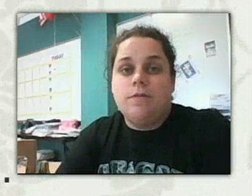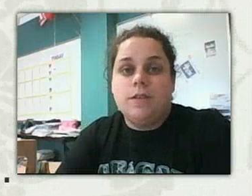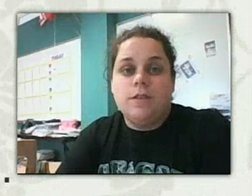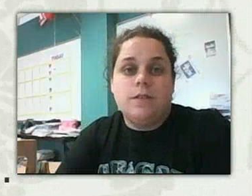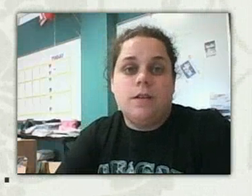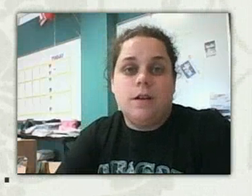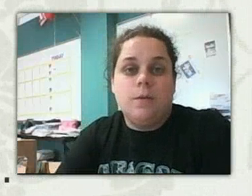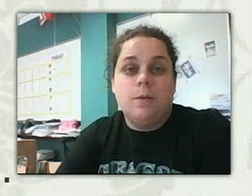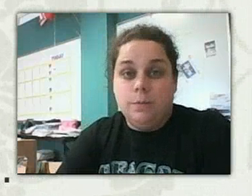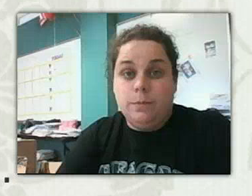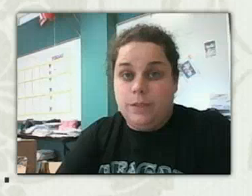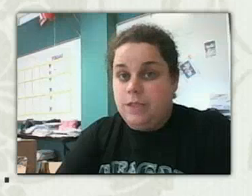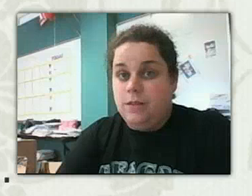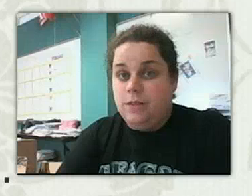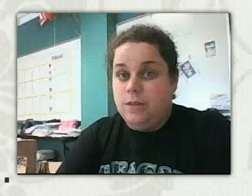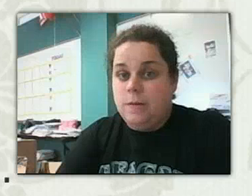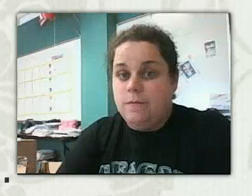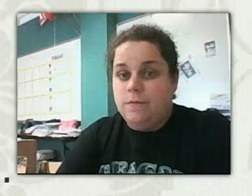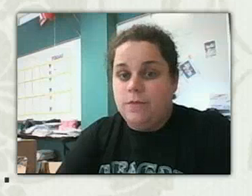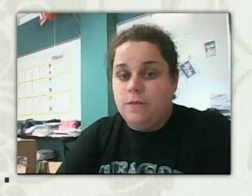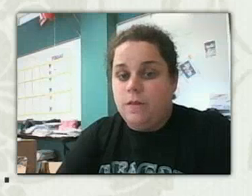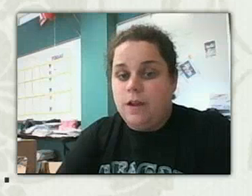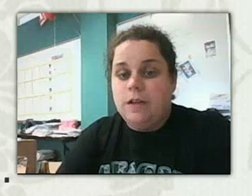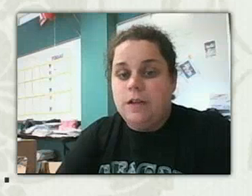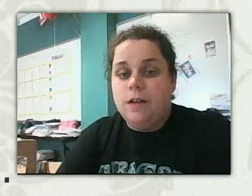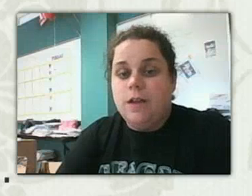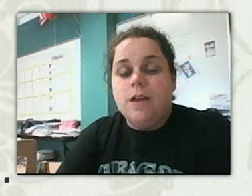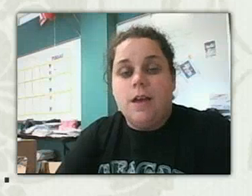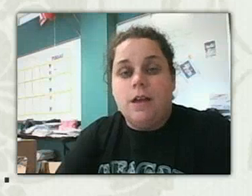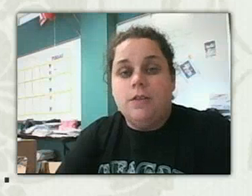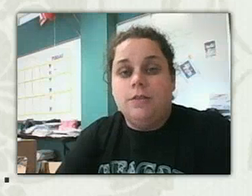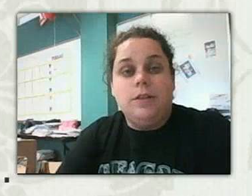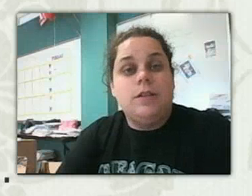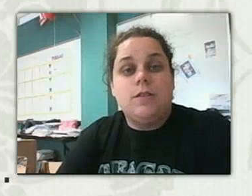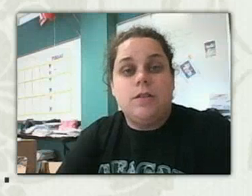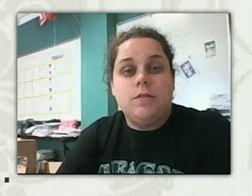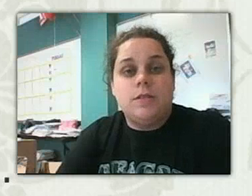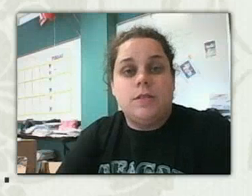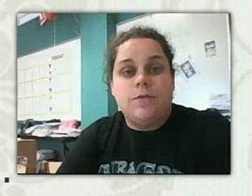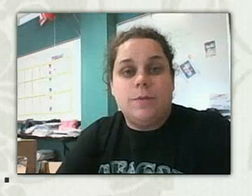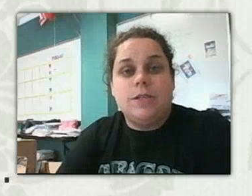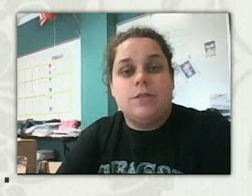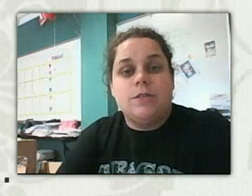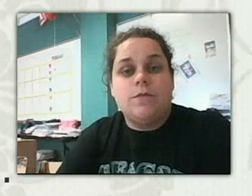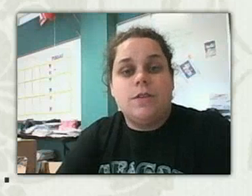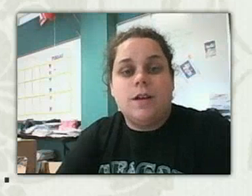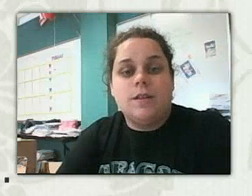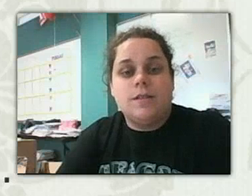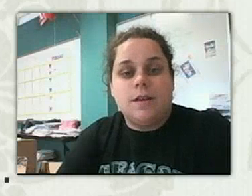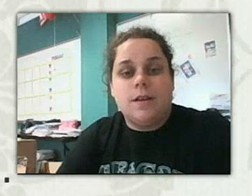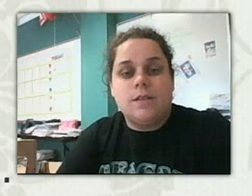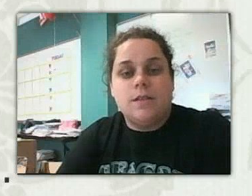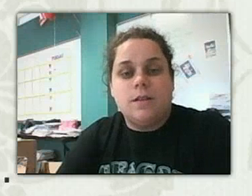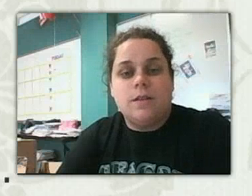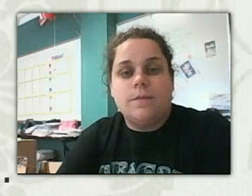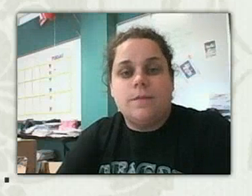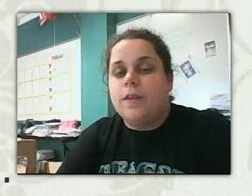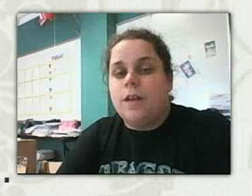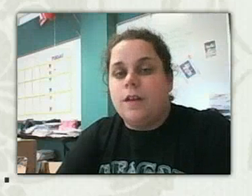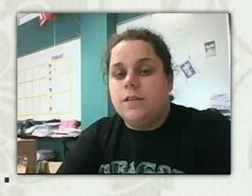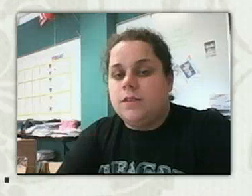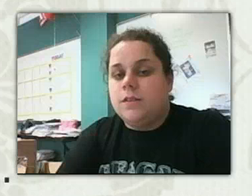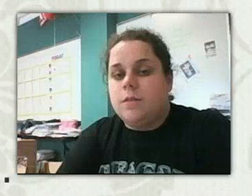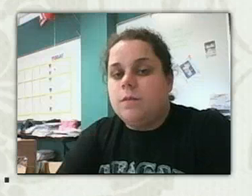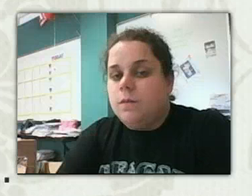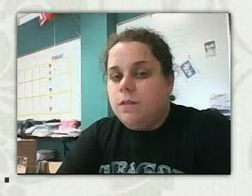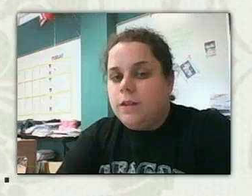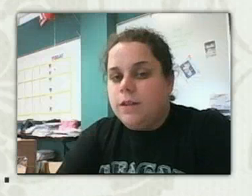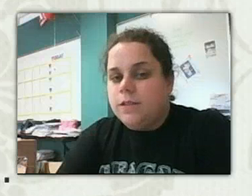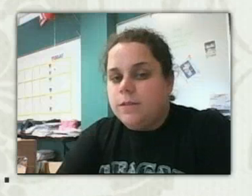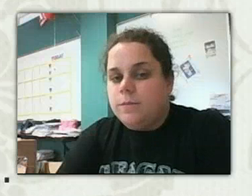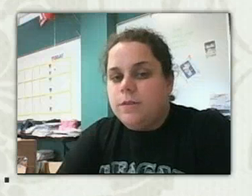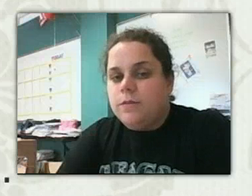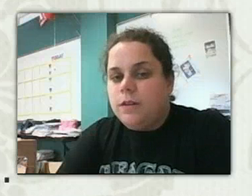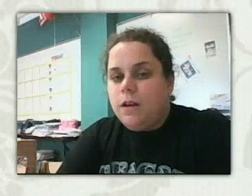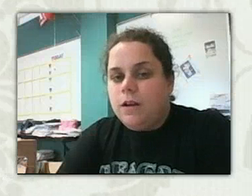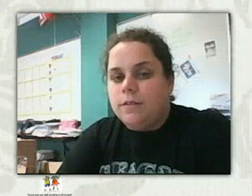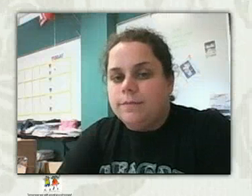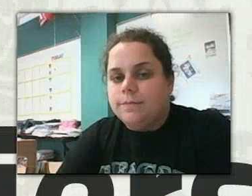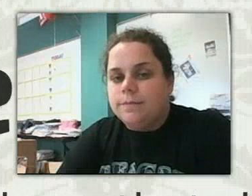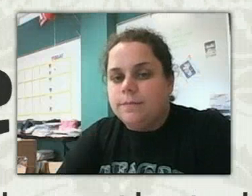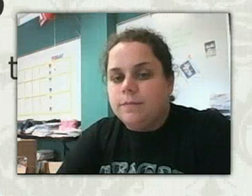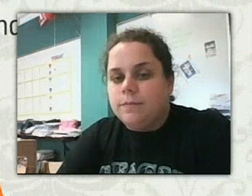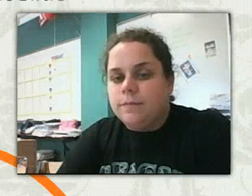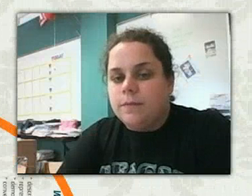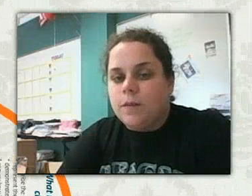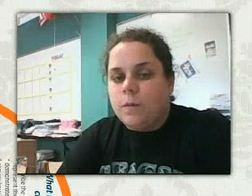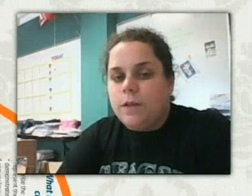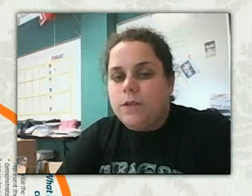this if you haven't. I will be taking them up for a grade, and you'll need to know this information for your next test. So let's move